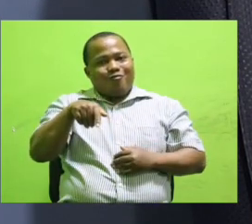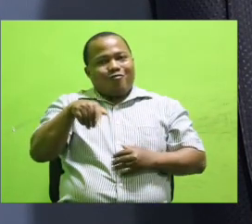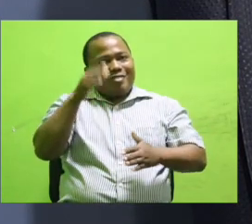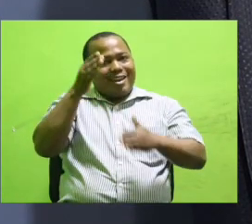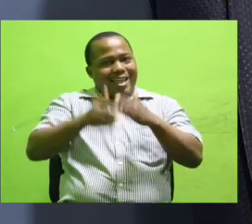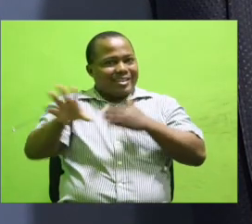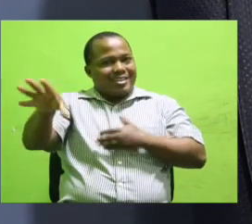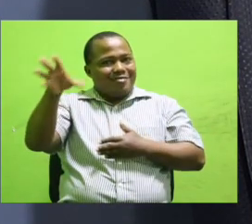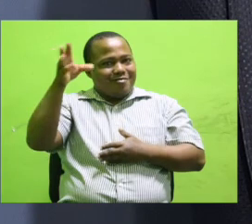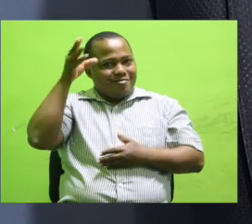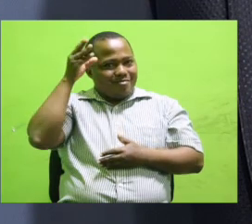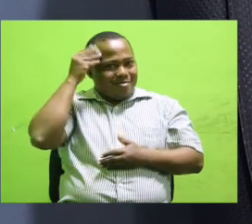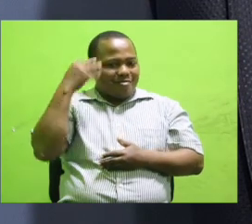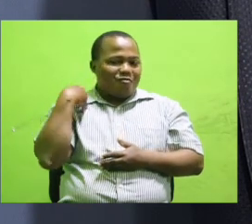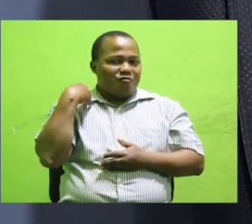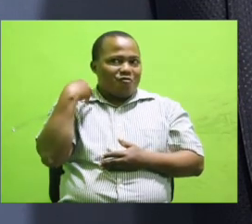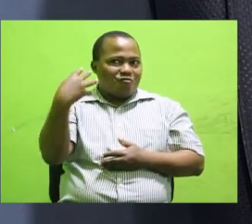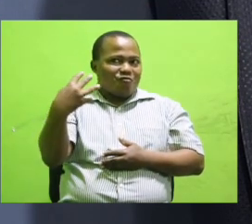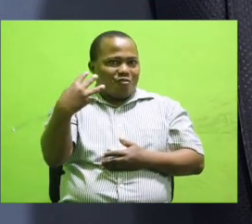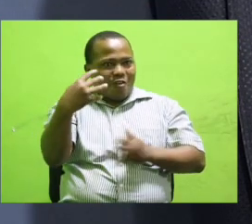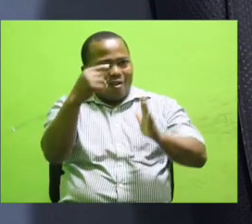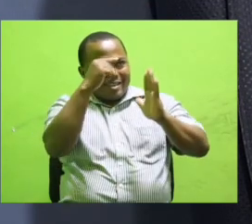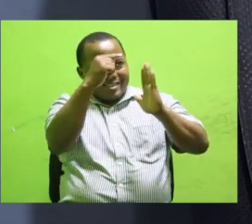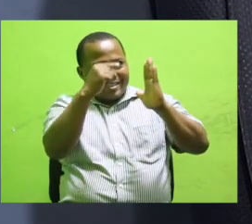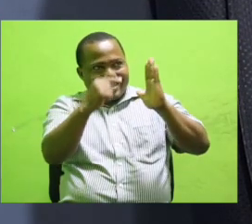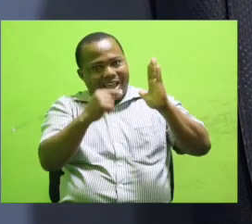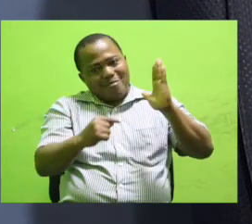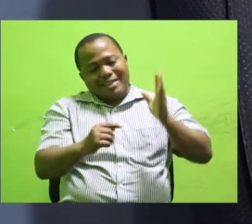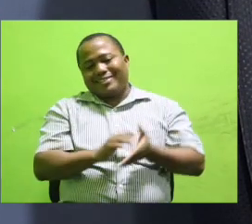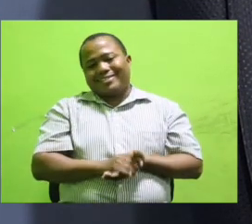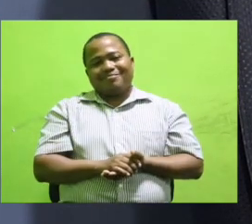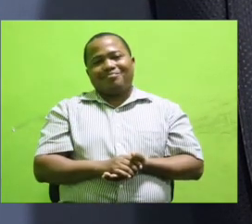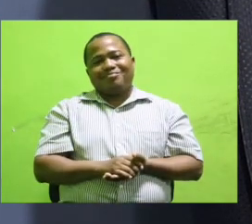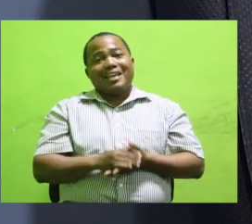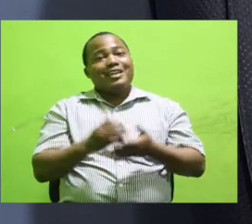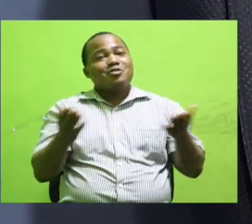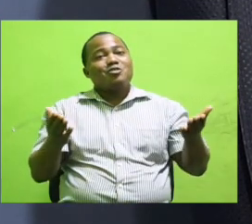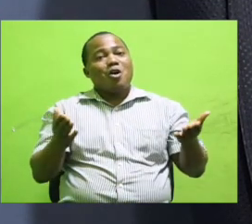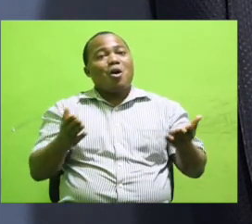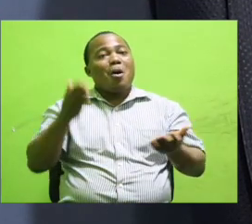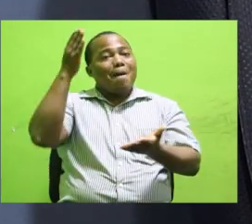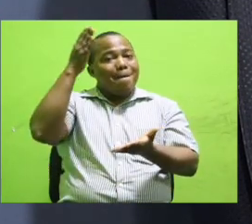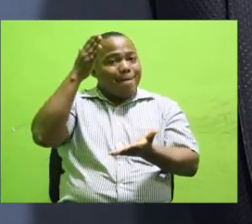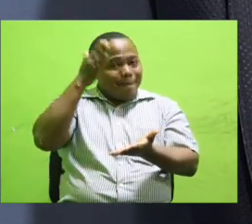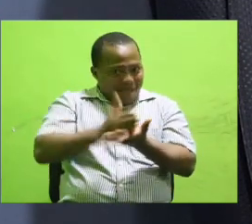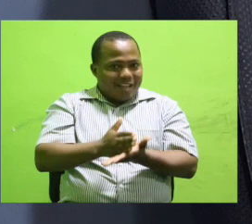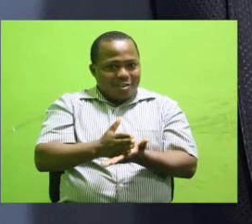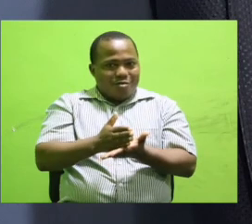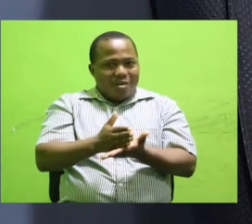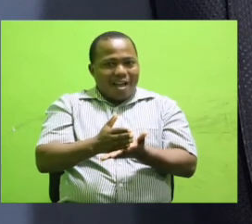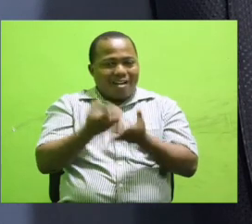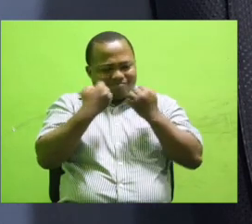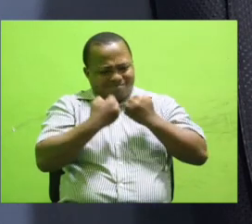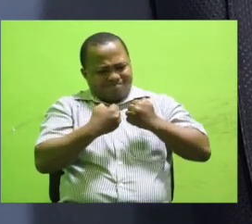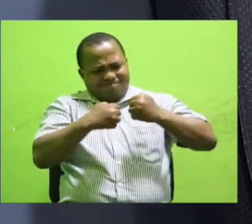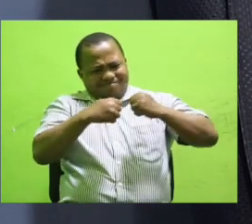the biology syllabus for Form 4. So make sure to pay extra attention and make